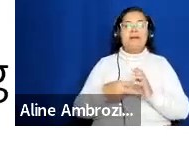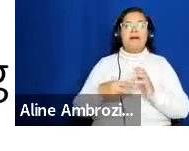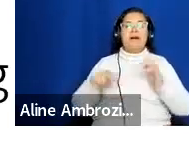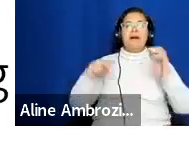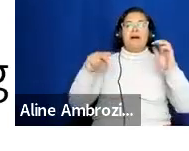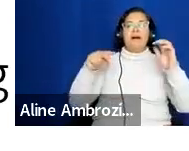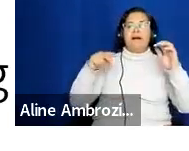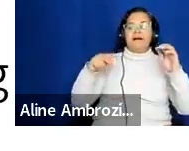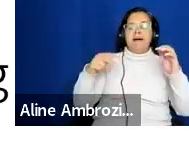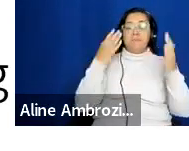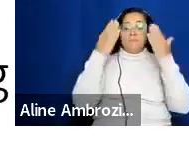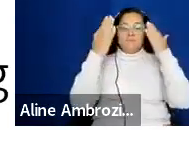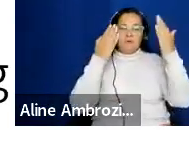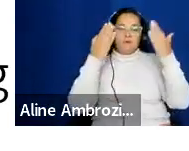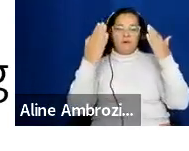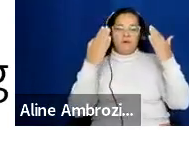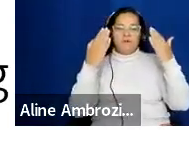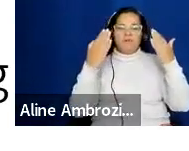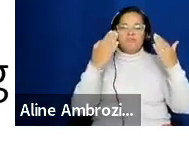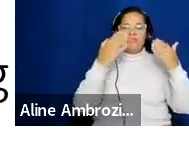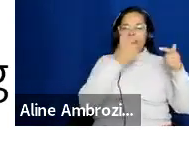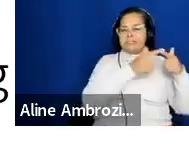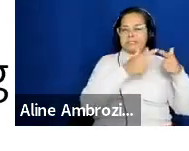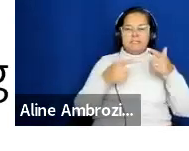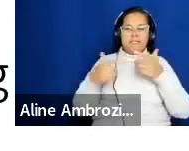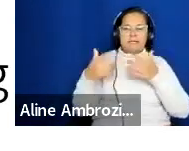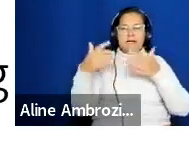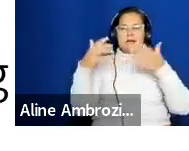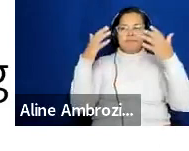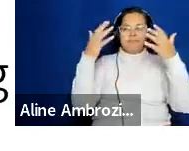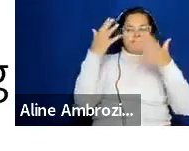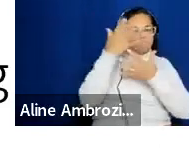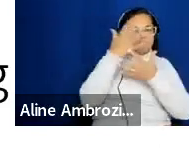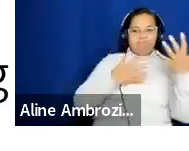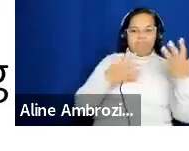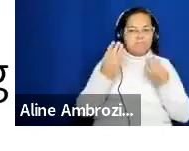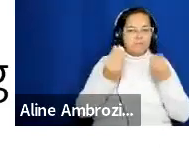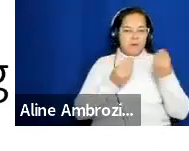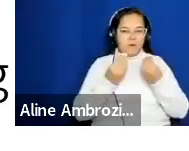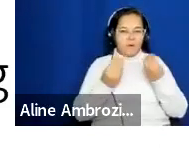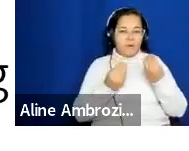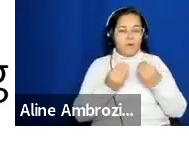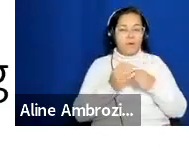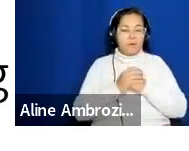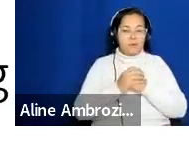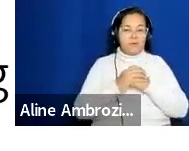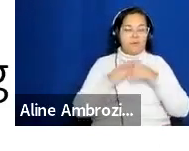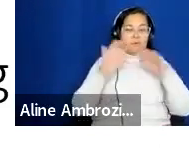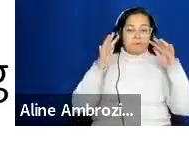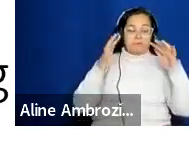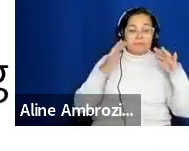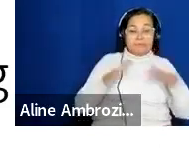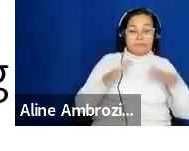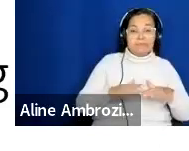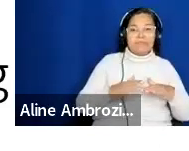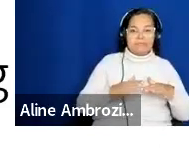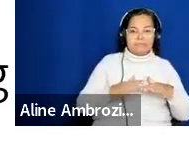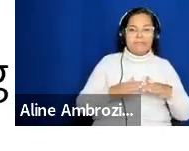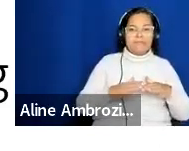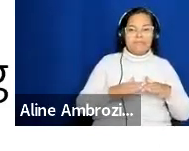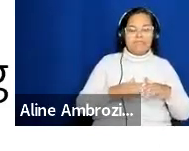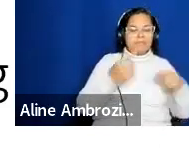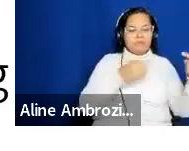which includes a number of key methodological discussions, as well as a very interesting